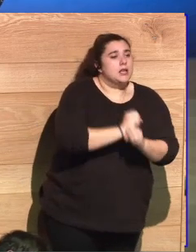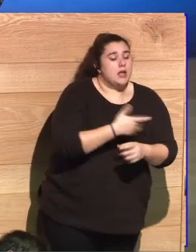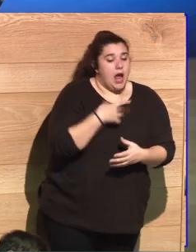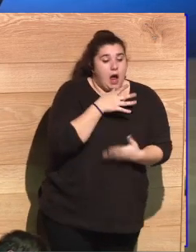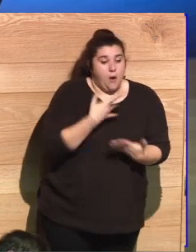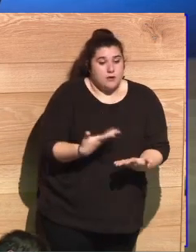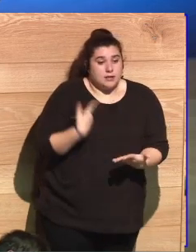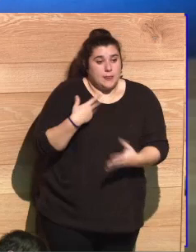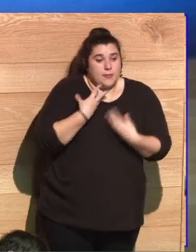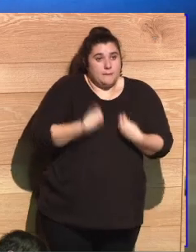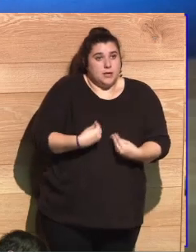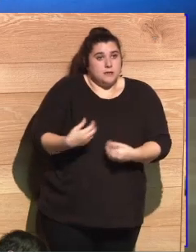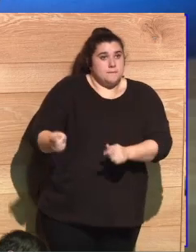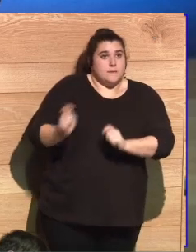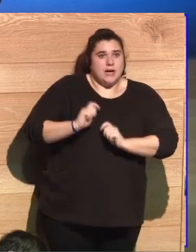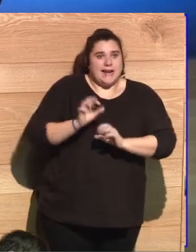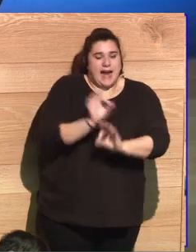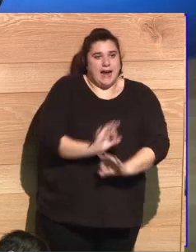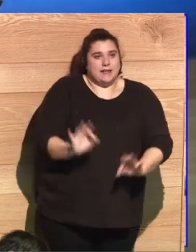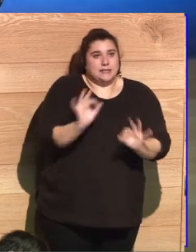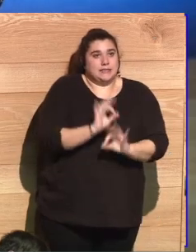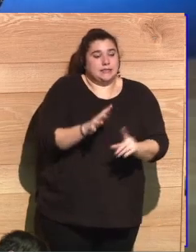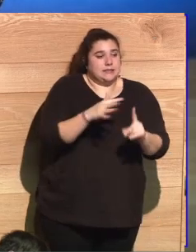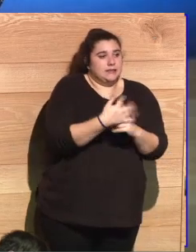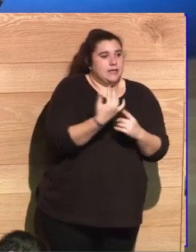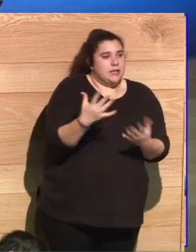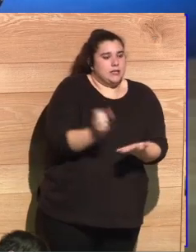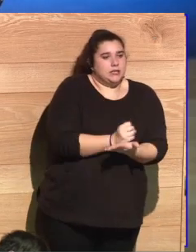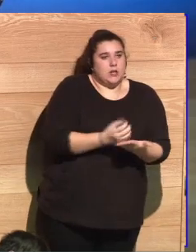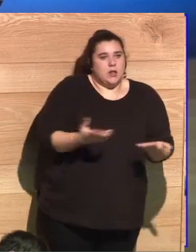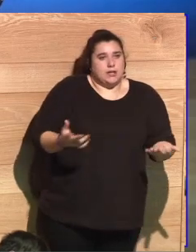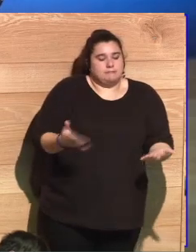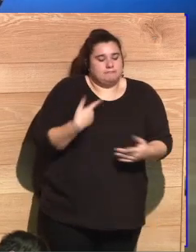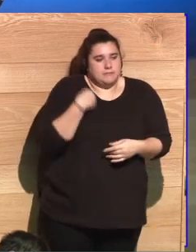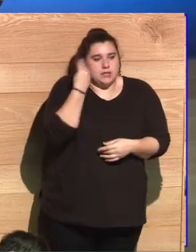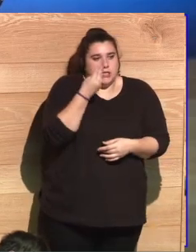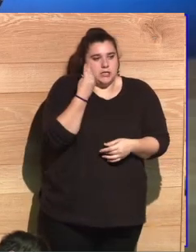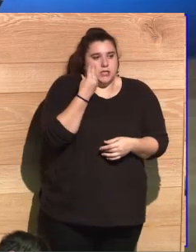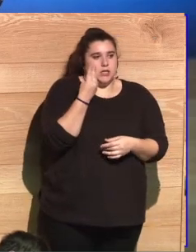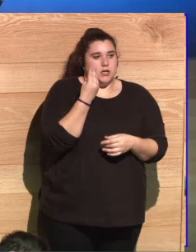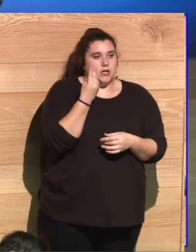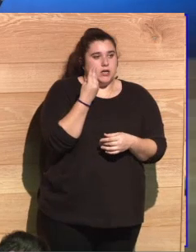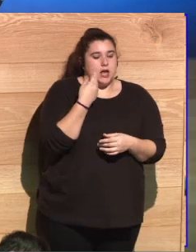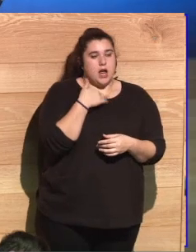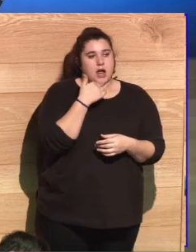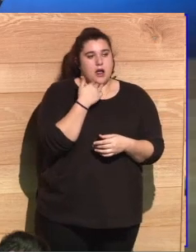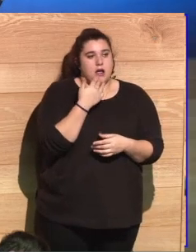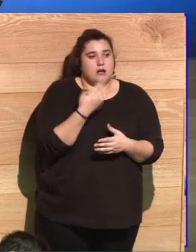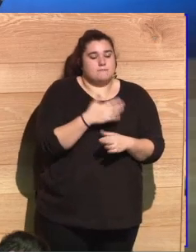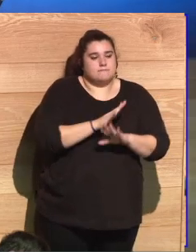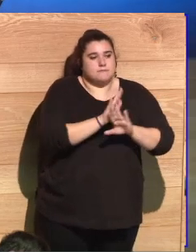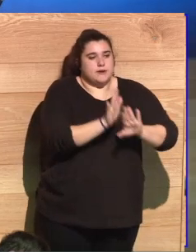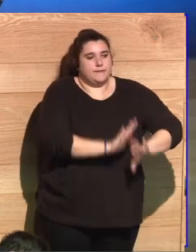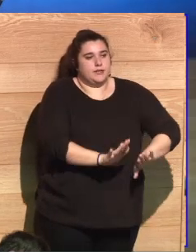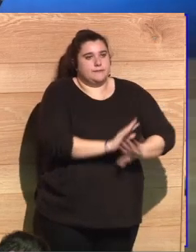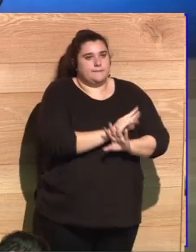this earth. You know, whatever happens tomorrow, that's it. I left something behind. So if any of you want part of it, you can have it.